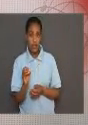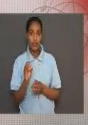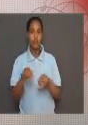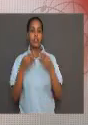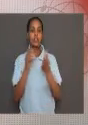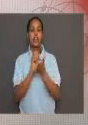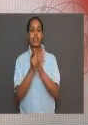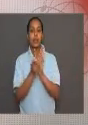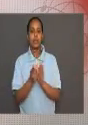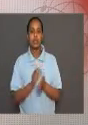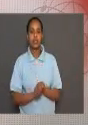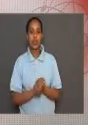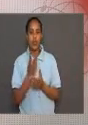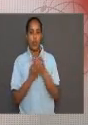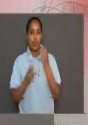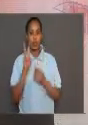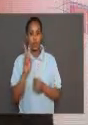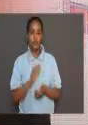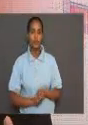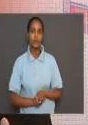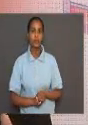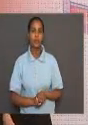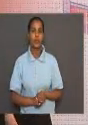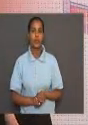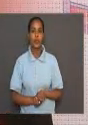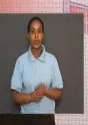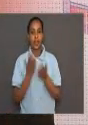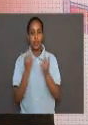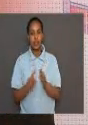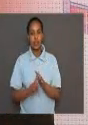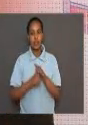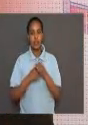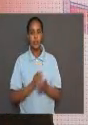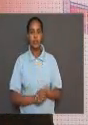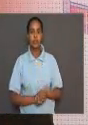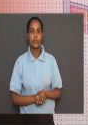give examples of both. Let us get started.